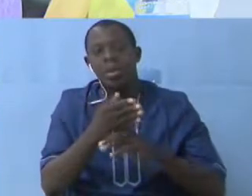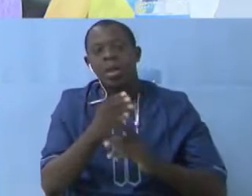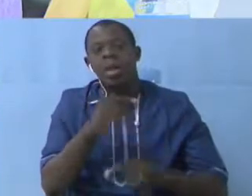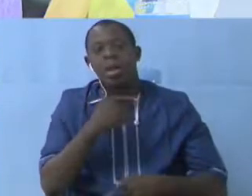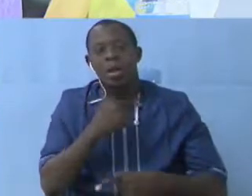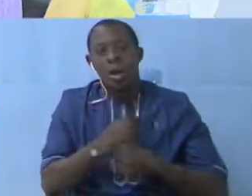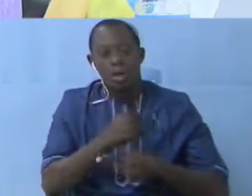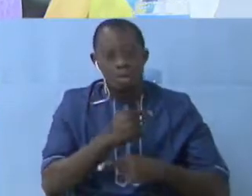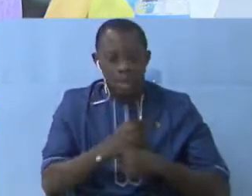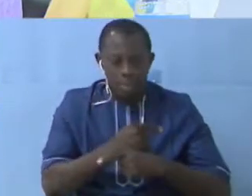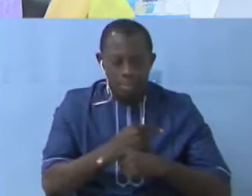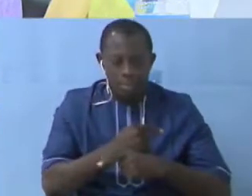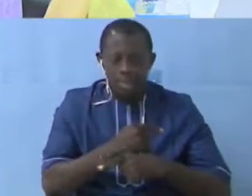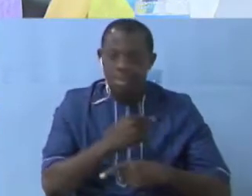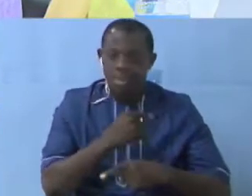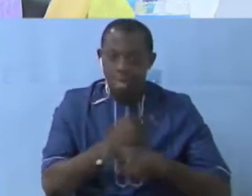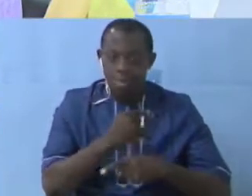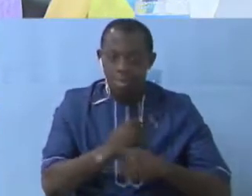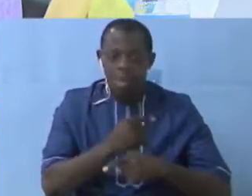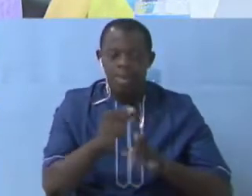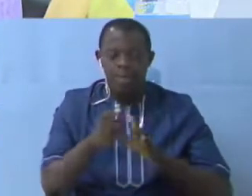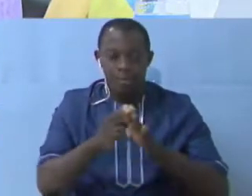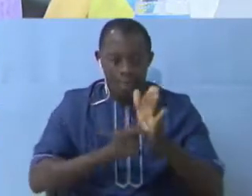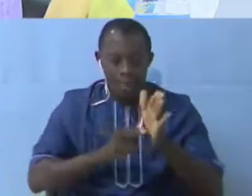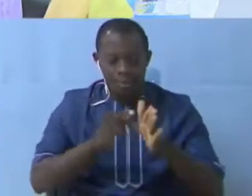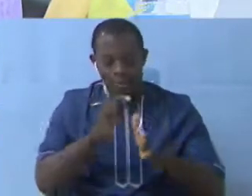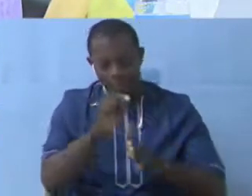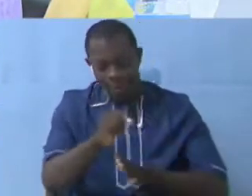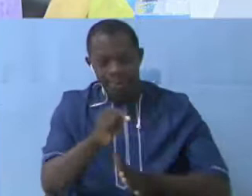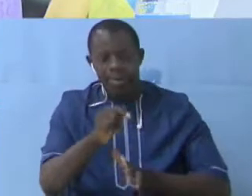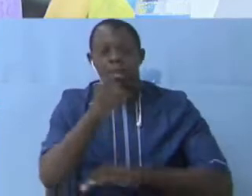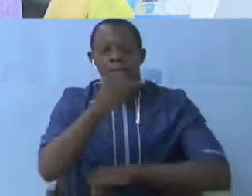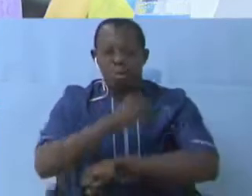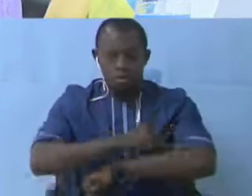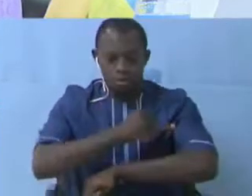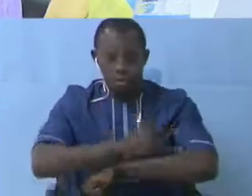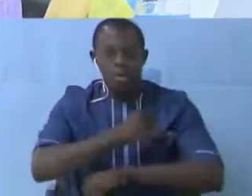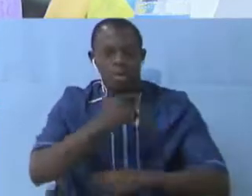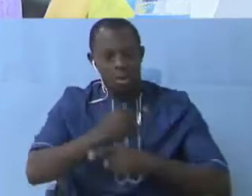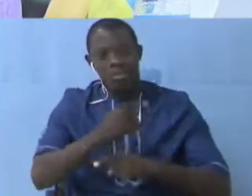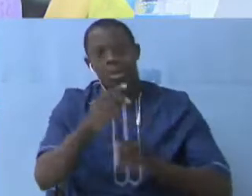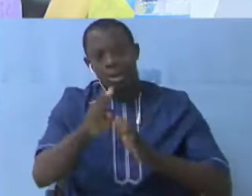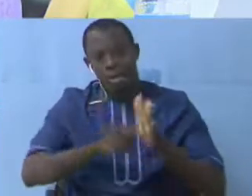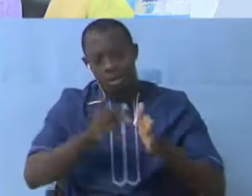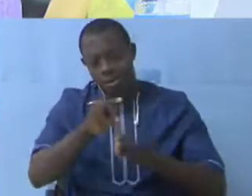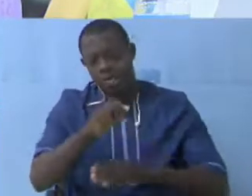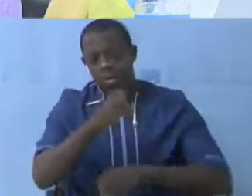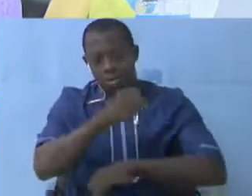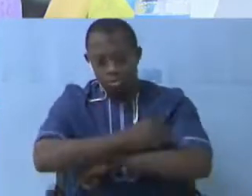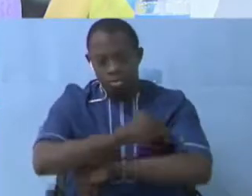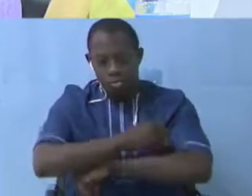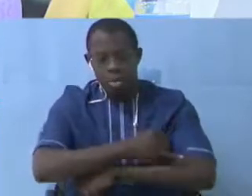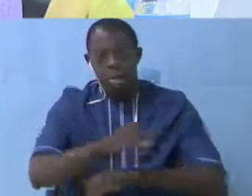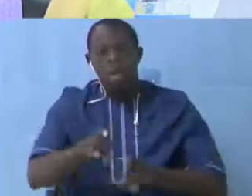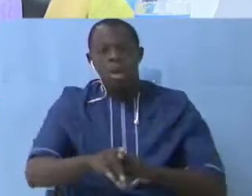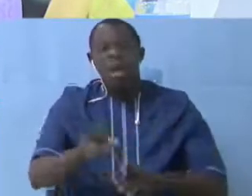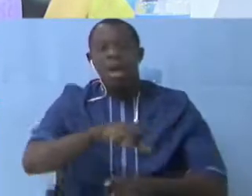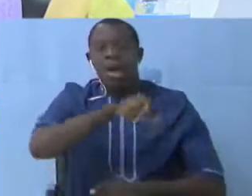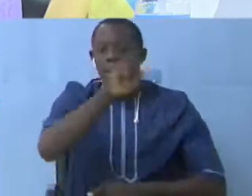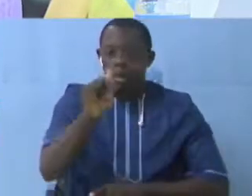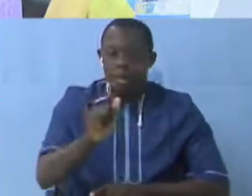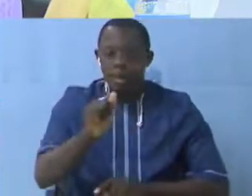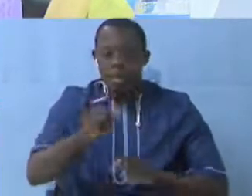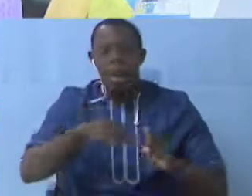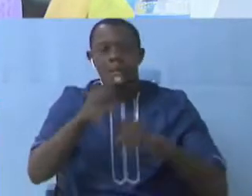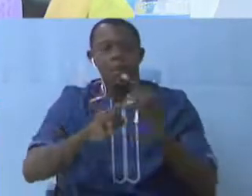Gambia needed this institution. Yaakaar naa Gambia ajoo nañ buntu bu mel nii. And the revelations